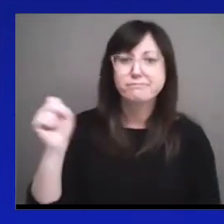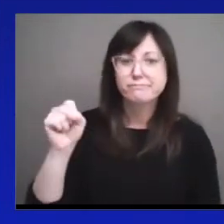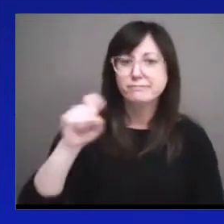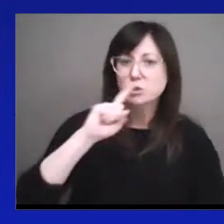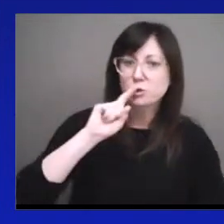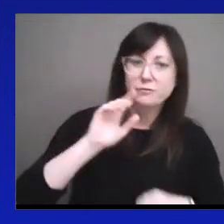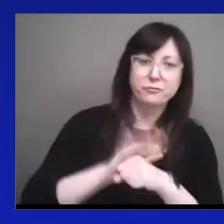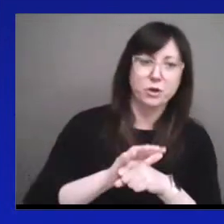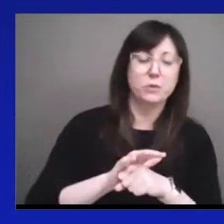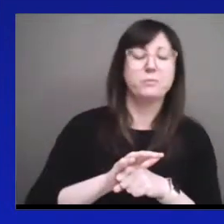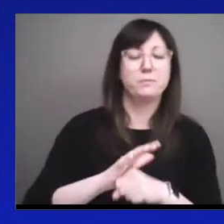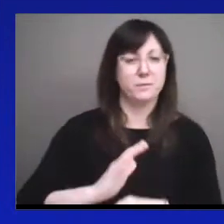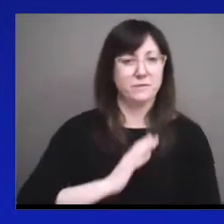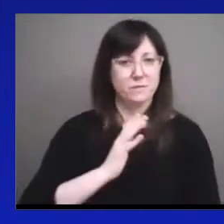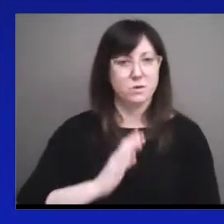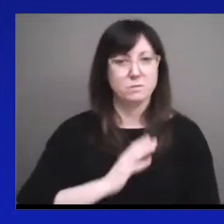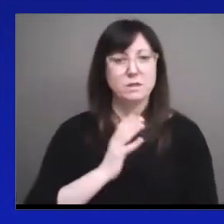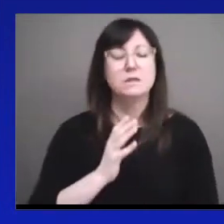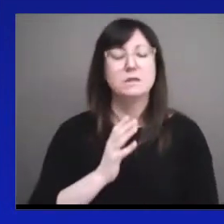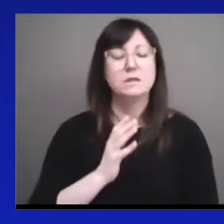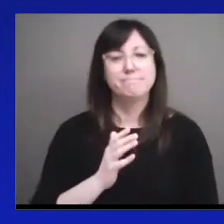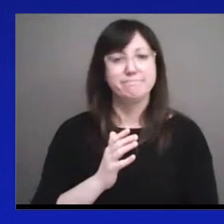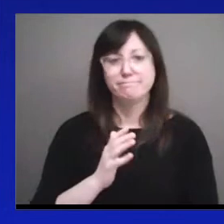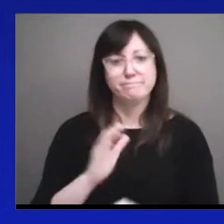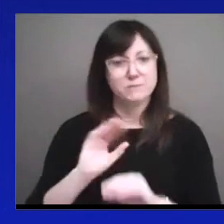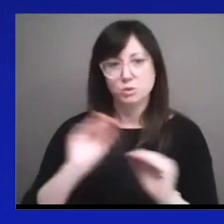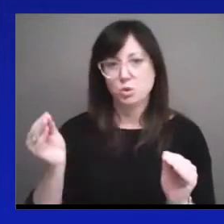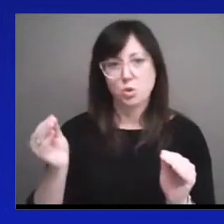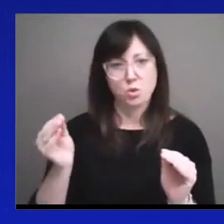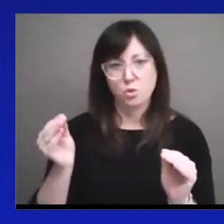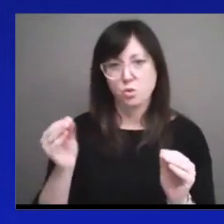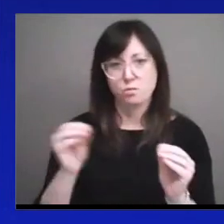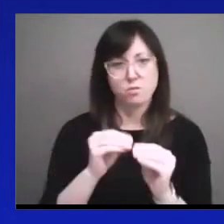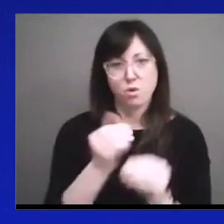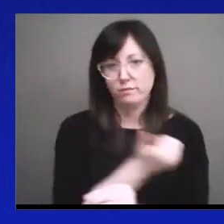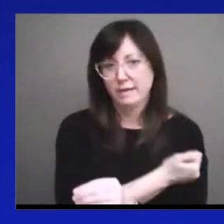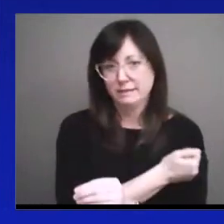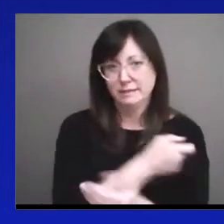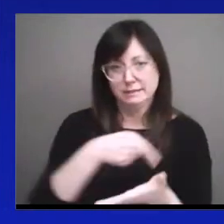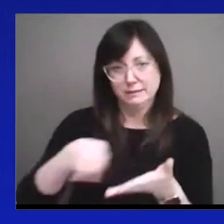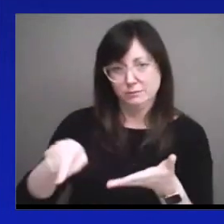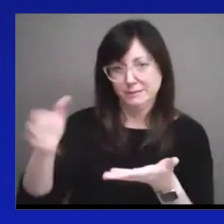the official confirmation that we weren't going to receive anything.